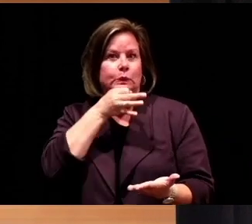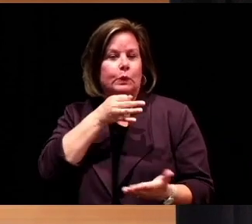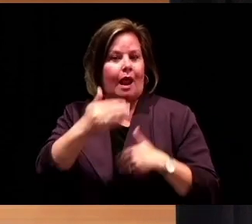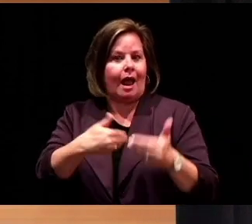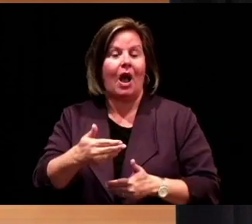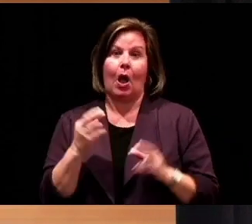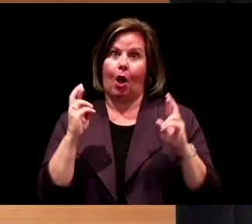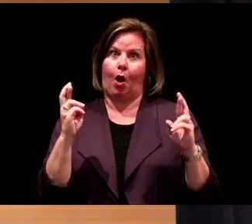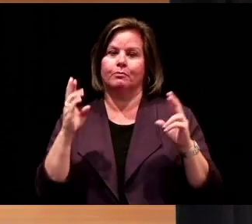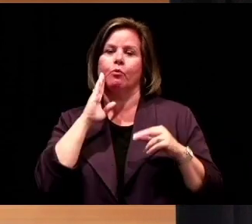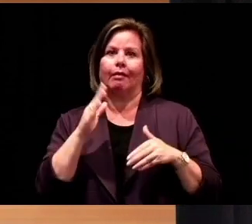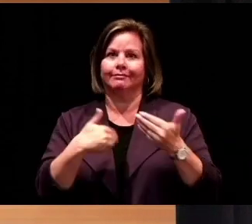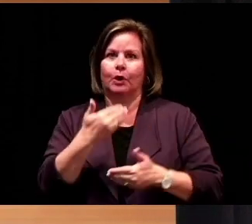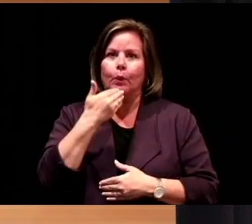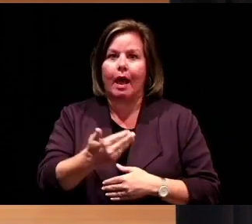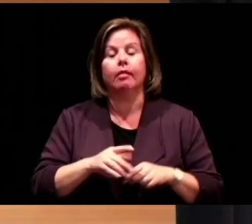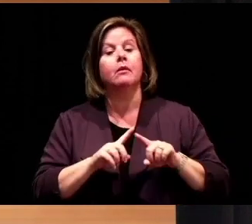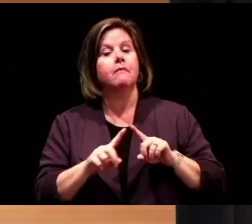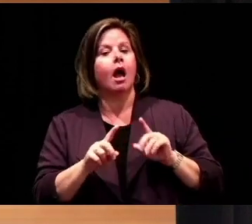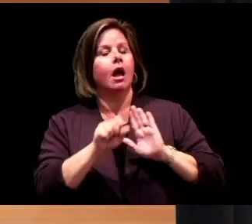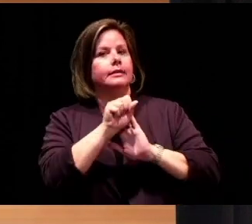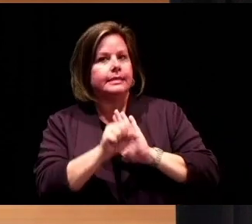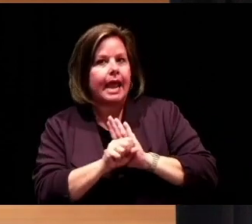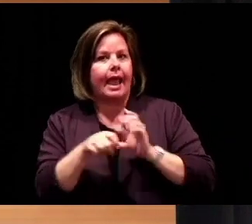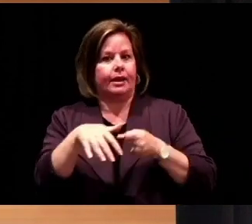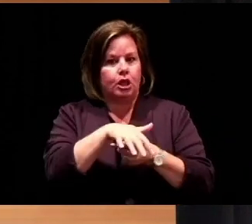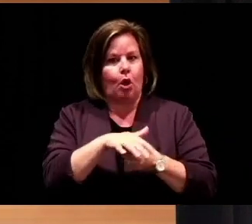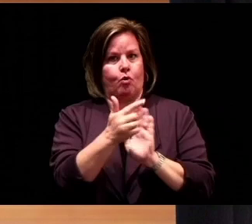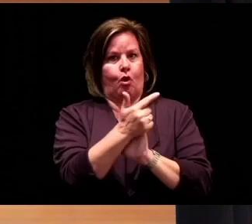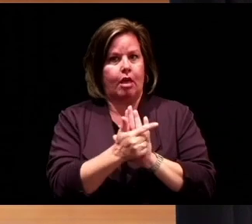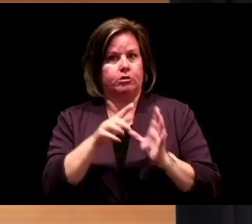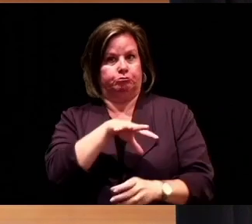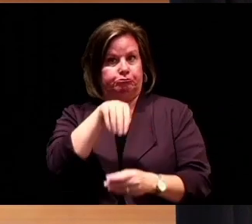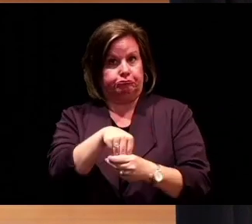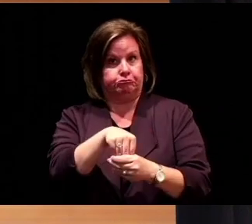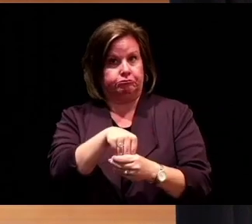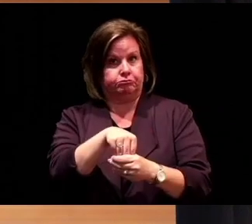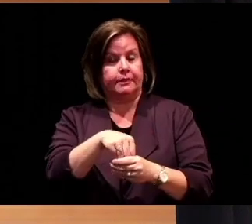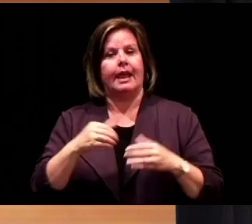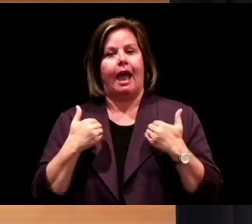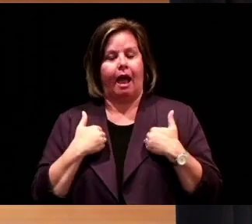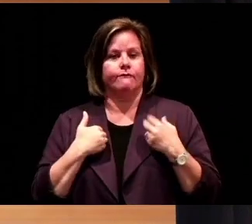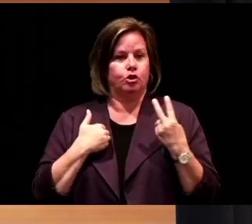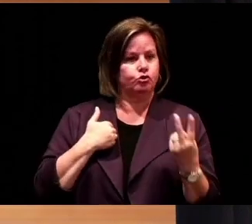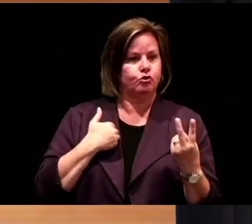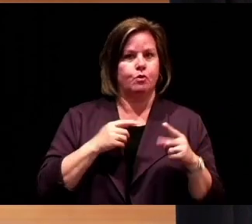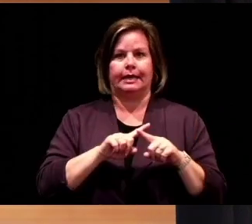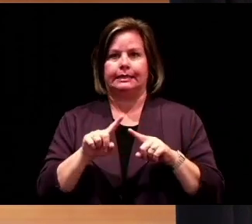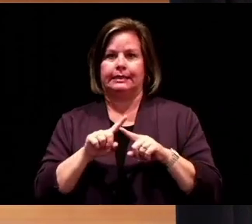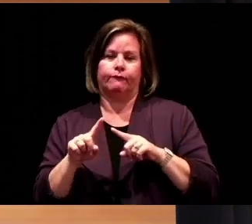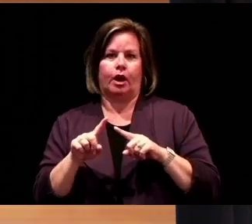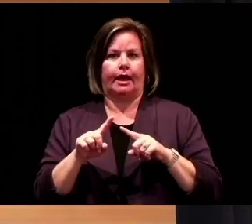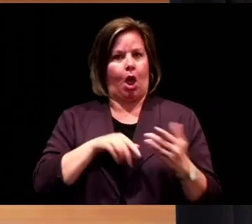We disagree with that because it's really hard to investigate without any comparative. How can you prove